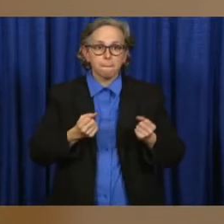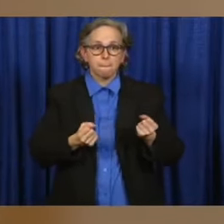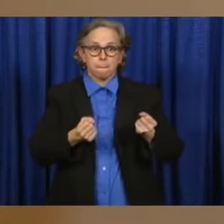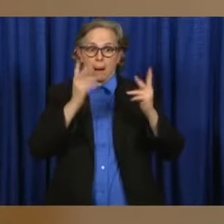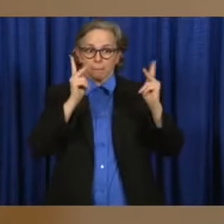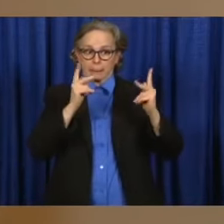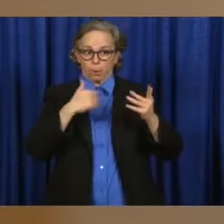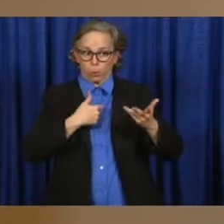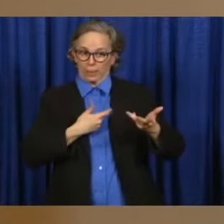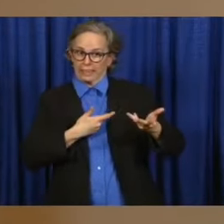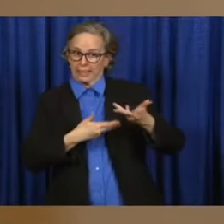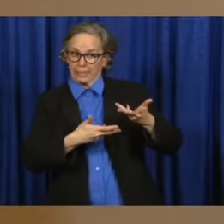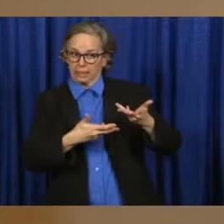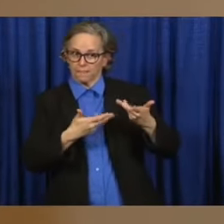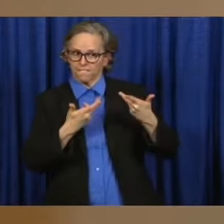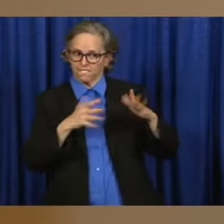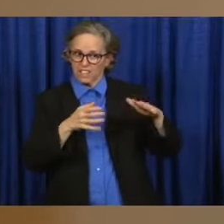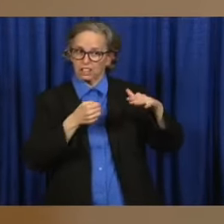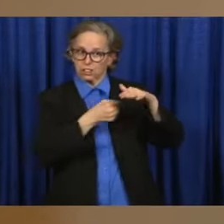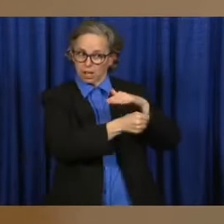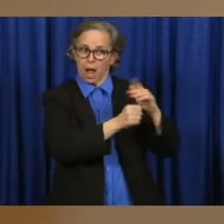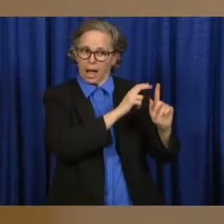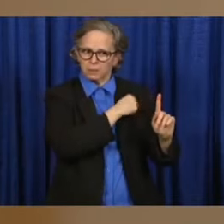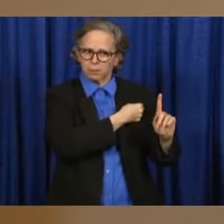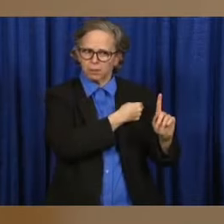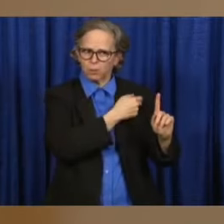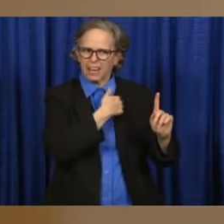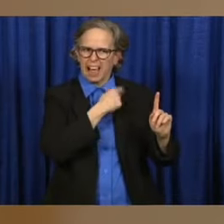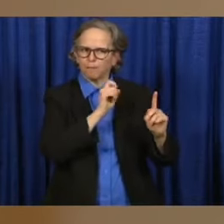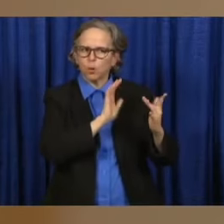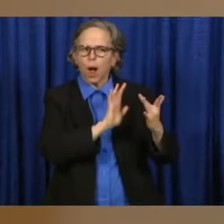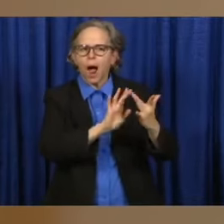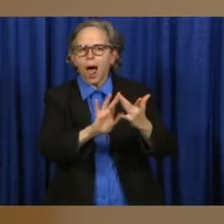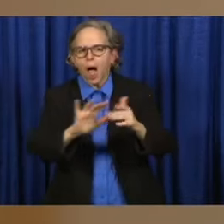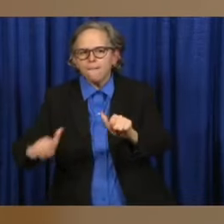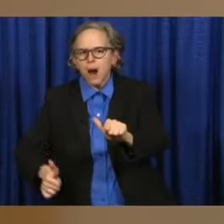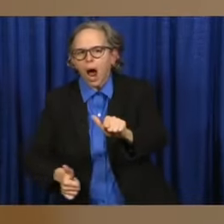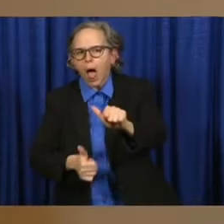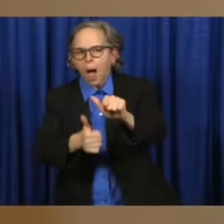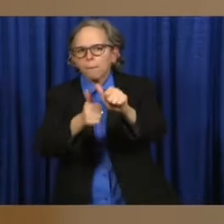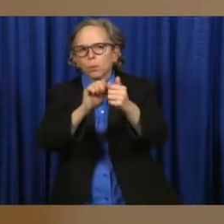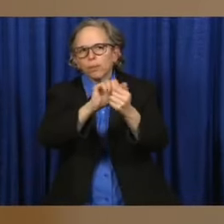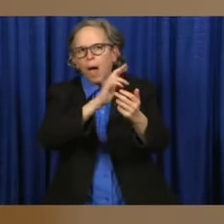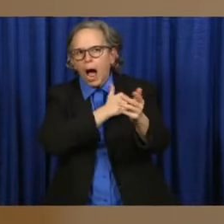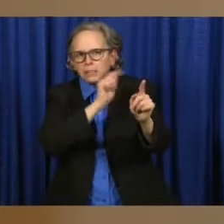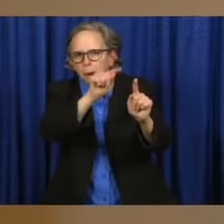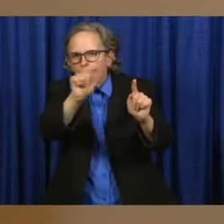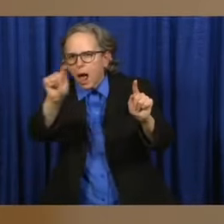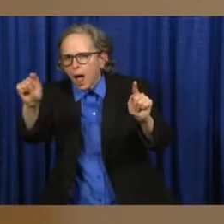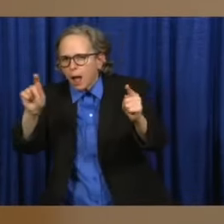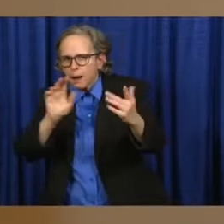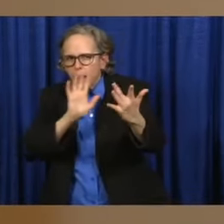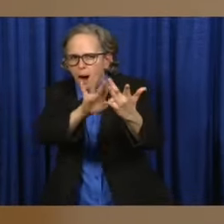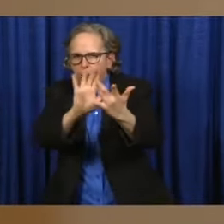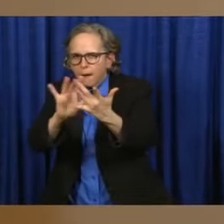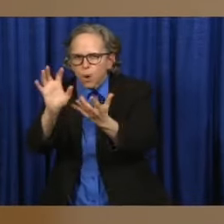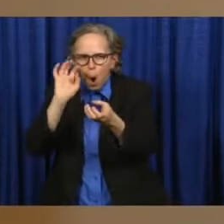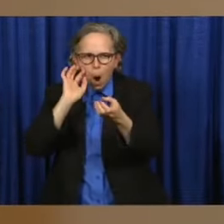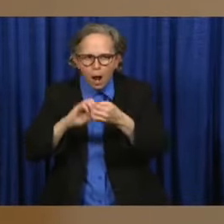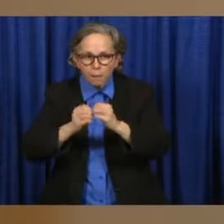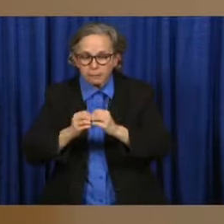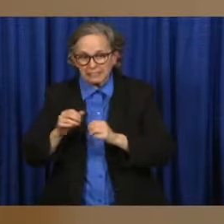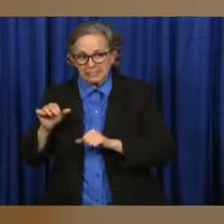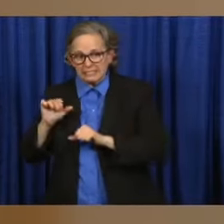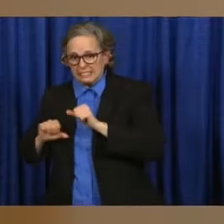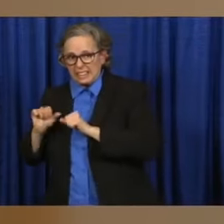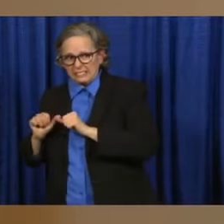work alongside our hospitals. We'll have to make some assumptions in this. The science is still evolving. We think